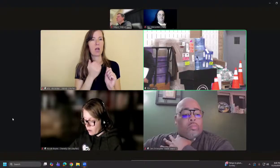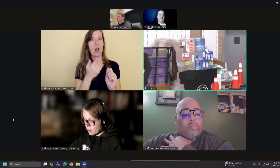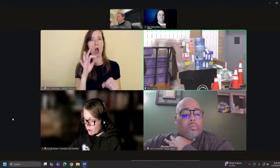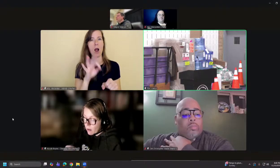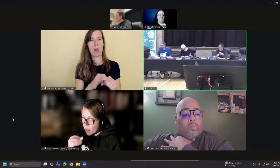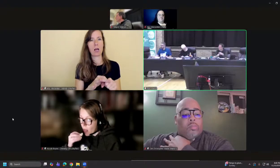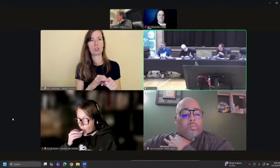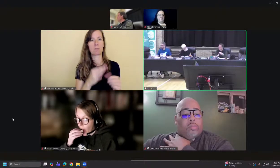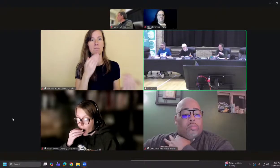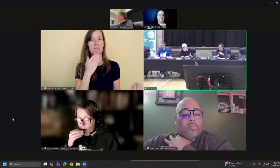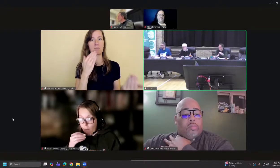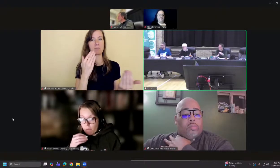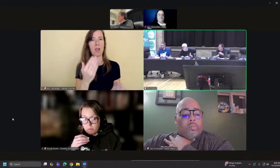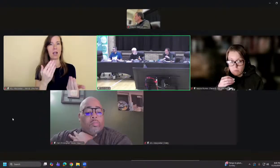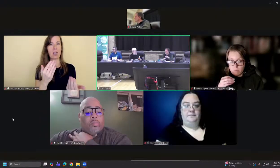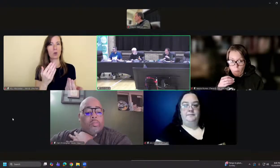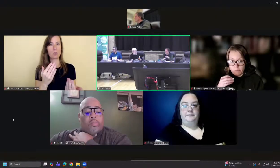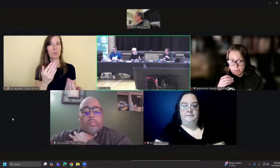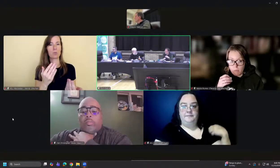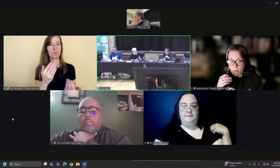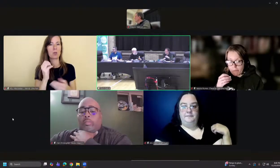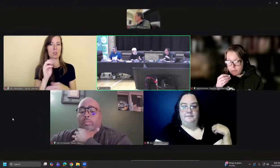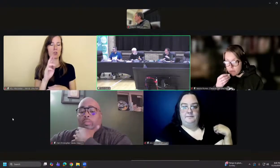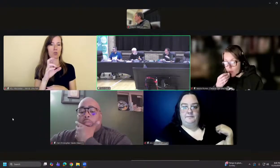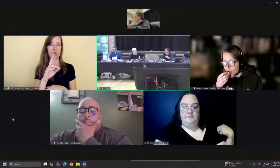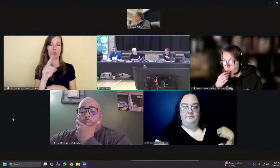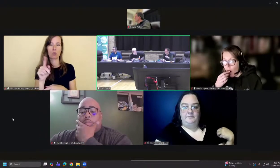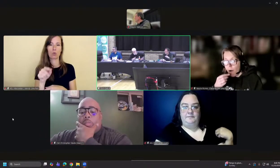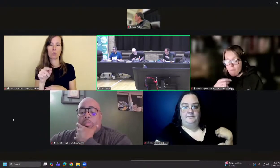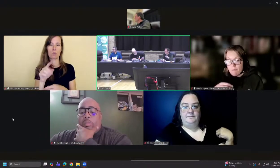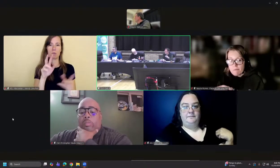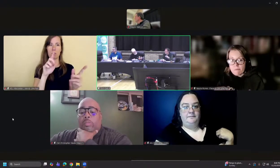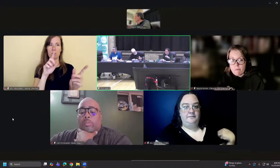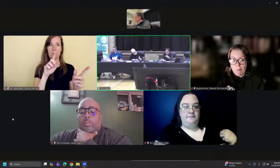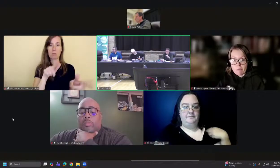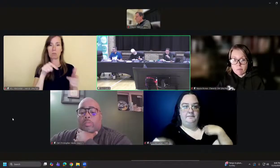Mr. Cruz. Yes, ma'am.